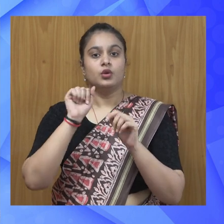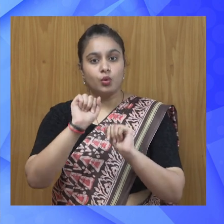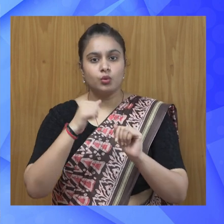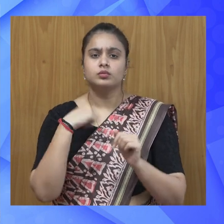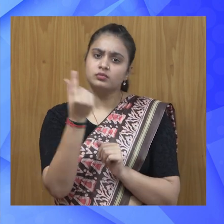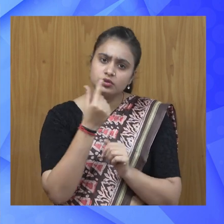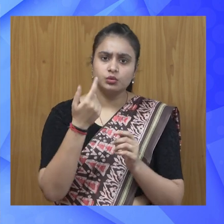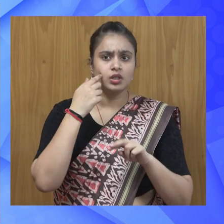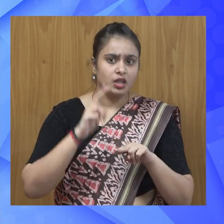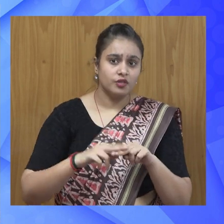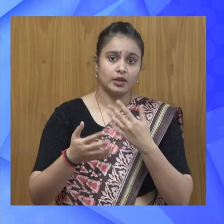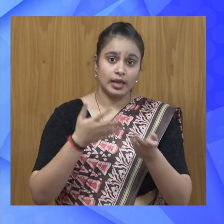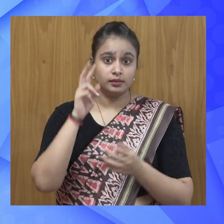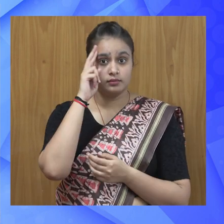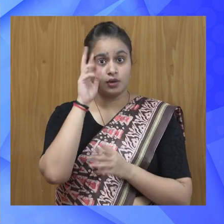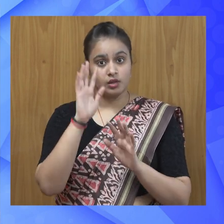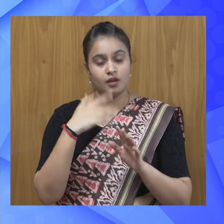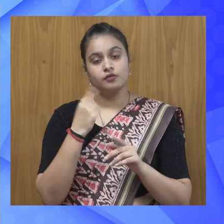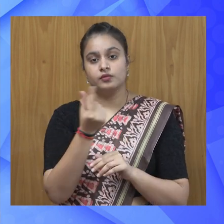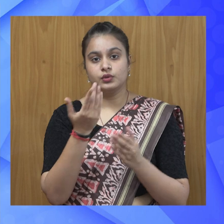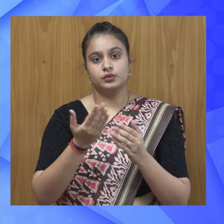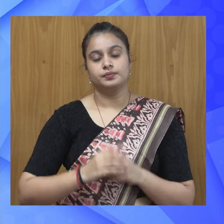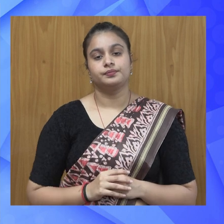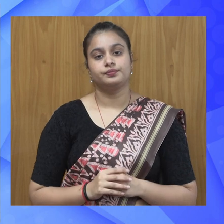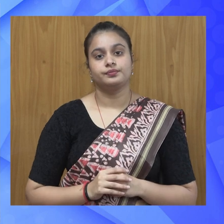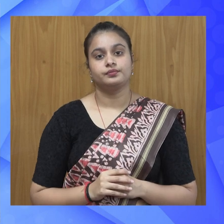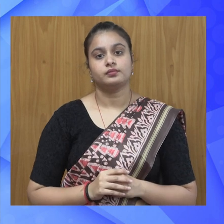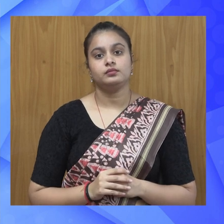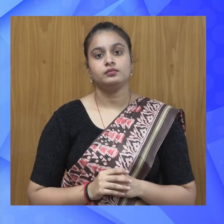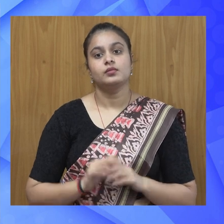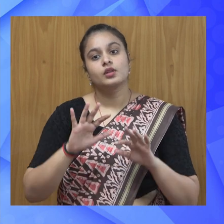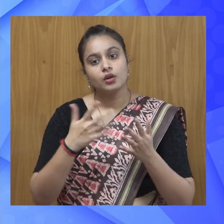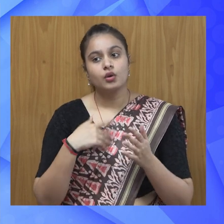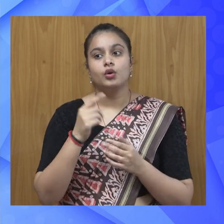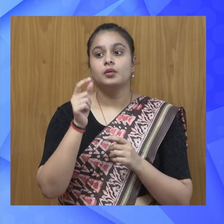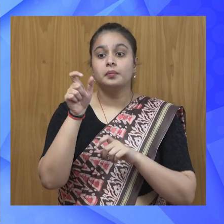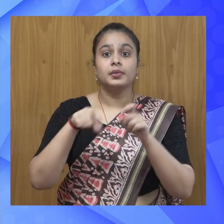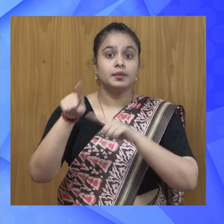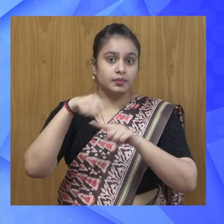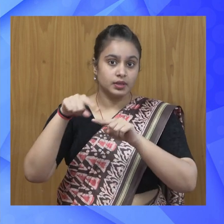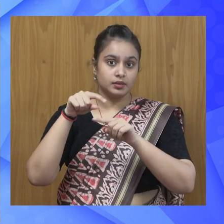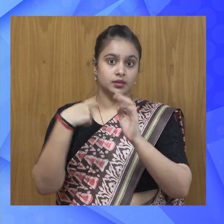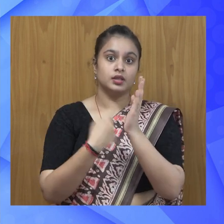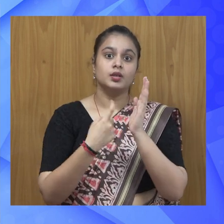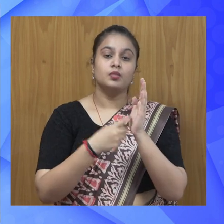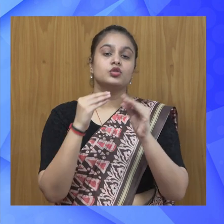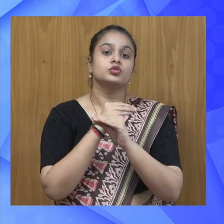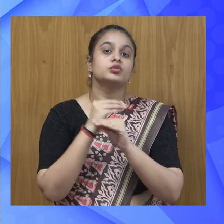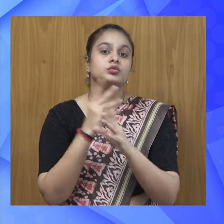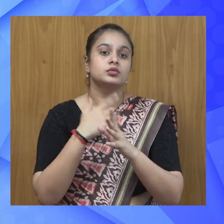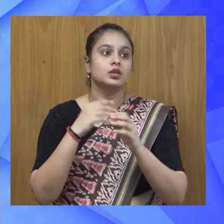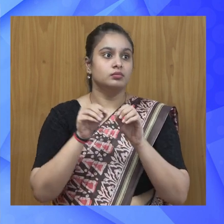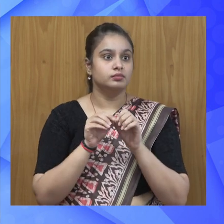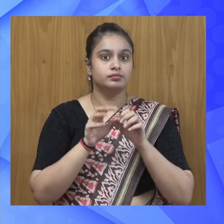of it whenever there is a doubt. Next. So what can users report on social media? So this is a broad